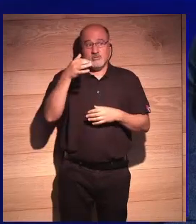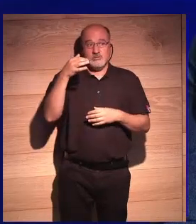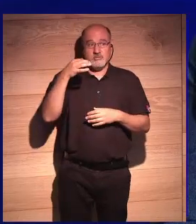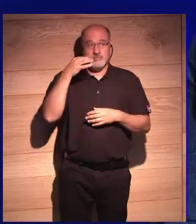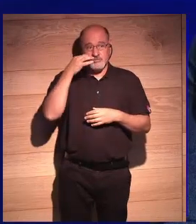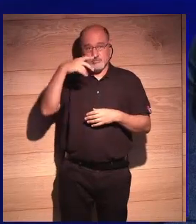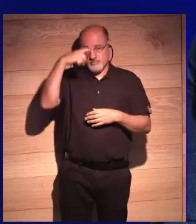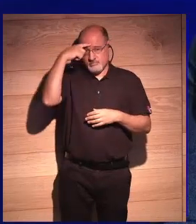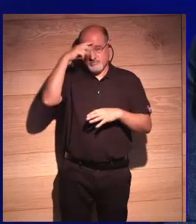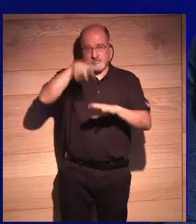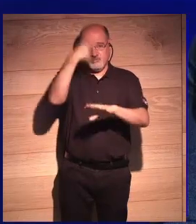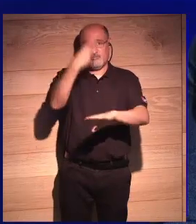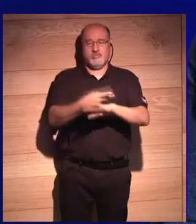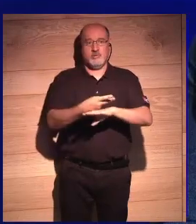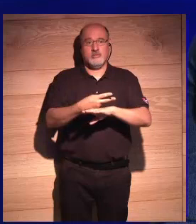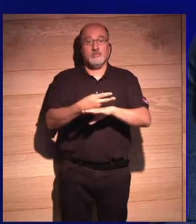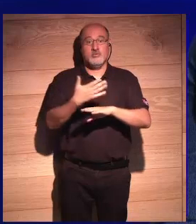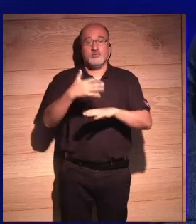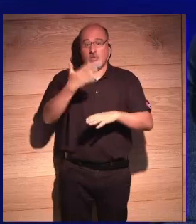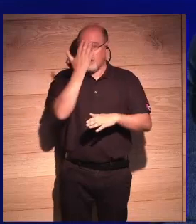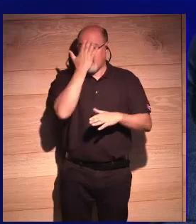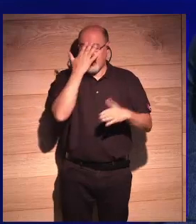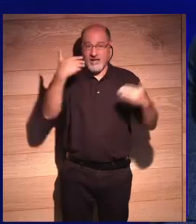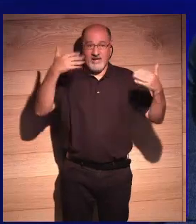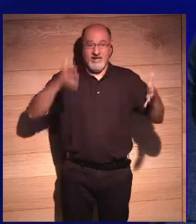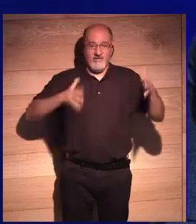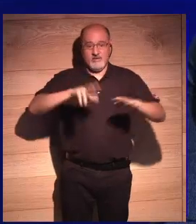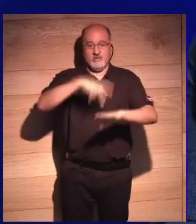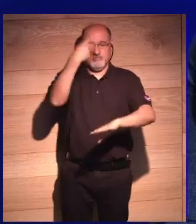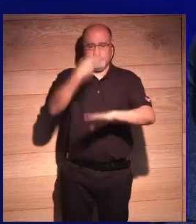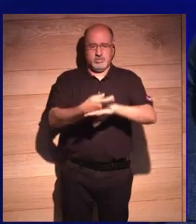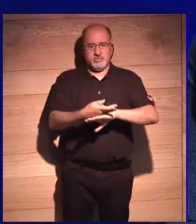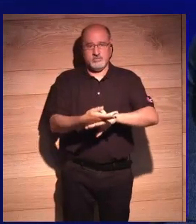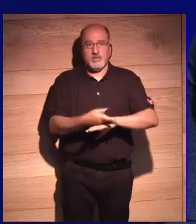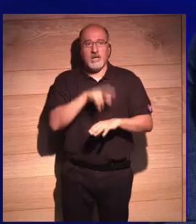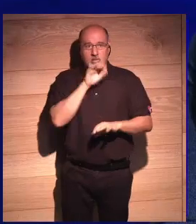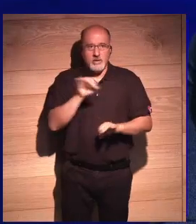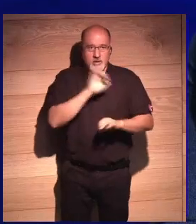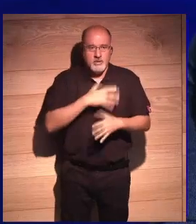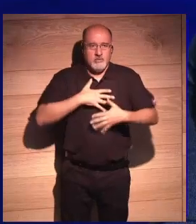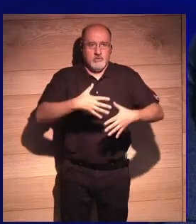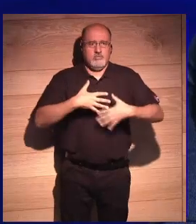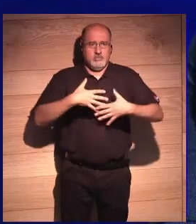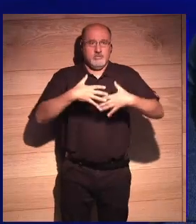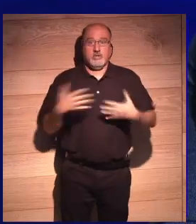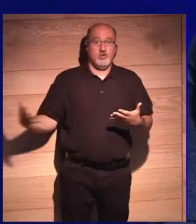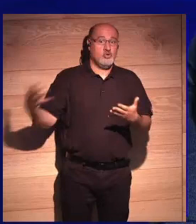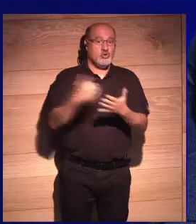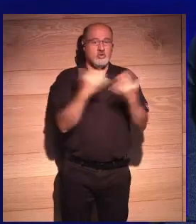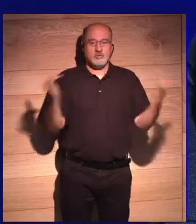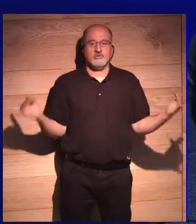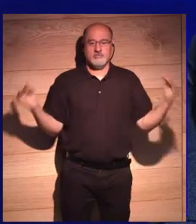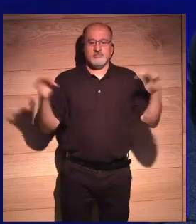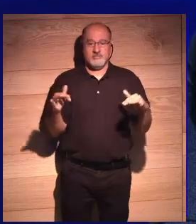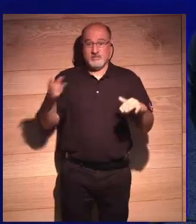avatar fell to the ground. I don't know if there was any tracking or whatever, but the avatar fell down. He stopped speaking. He was having